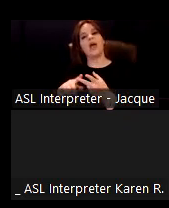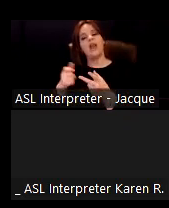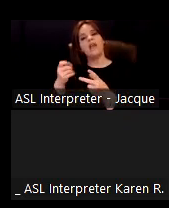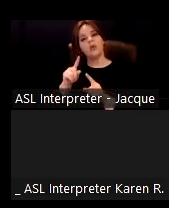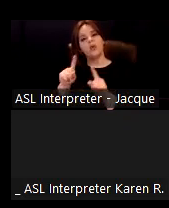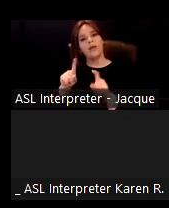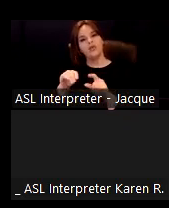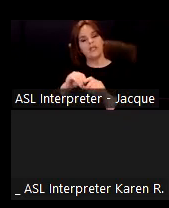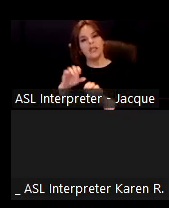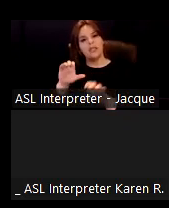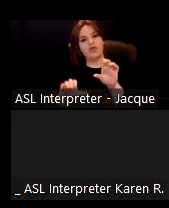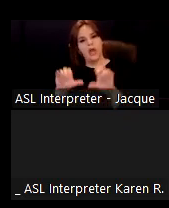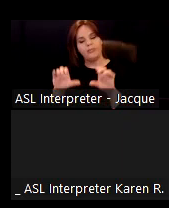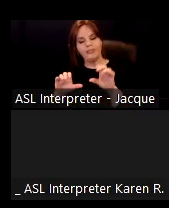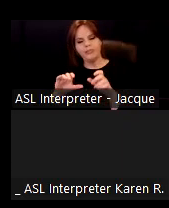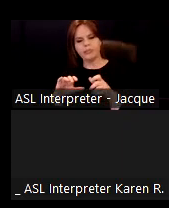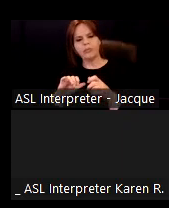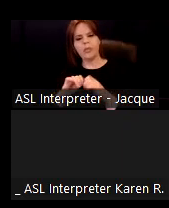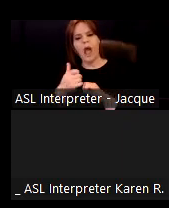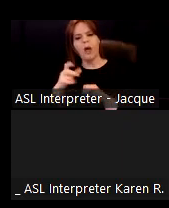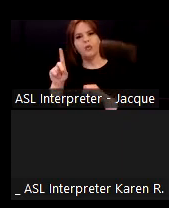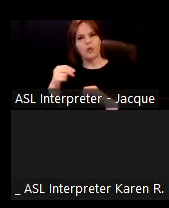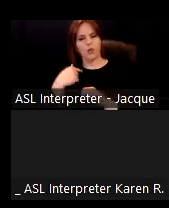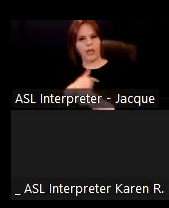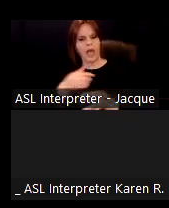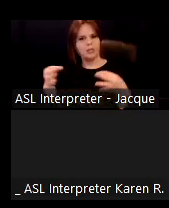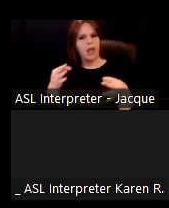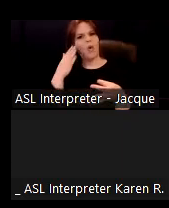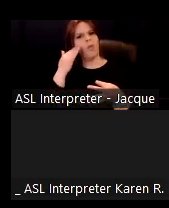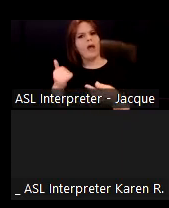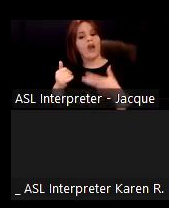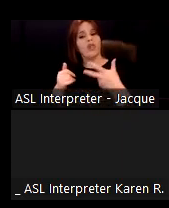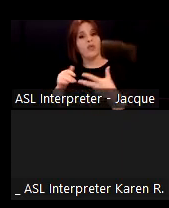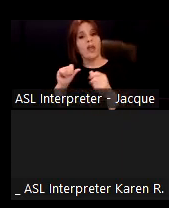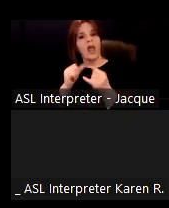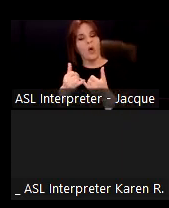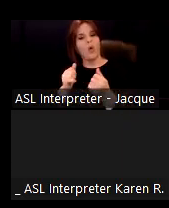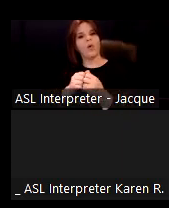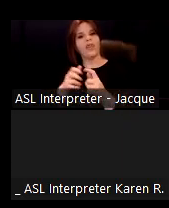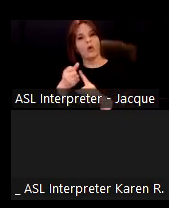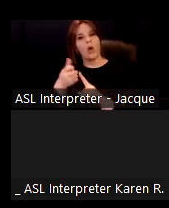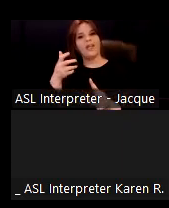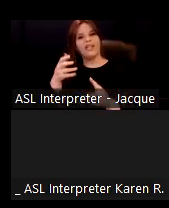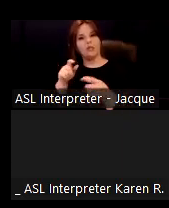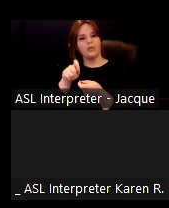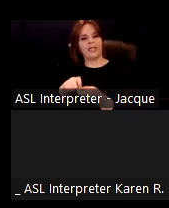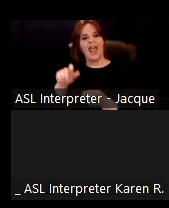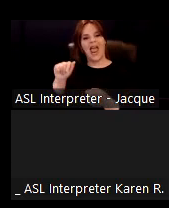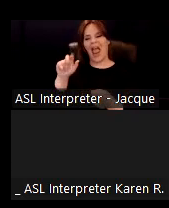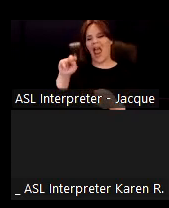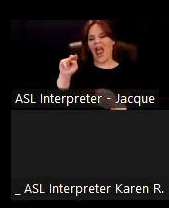chat. How do we explain why there are 3 agencies without going into detail? Oh, and Anna said, where do we share